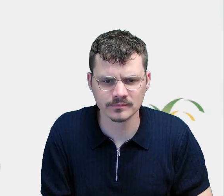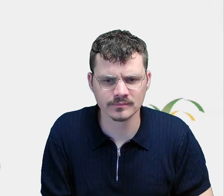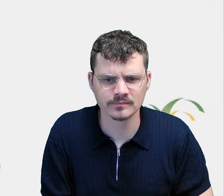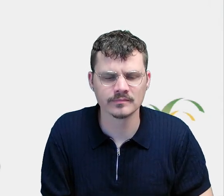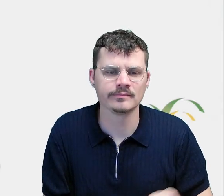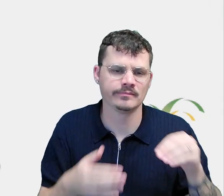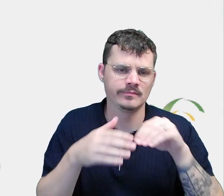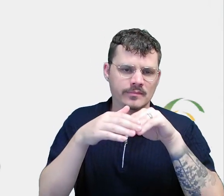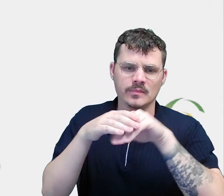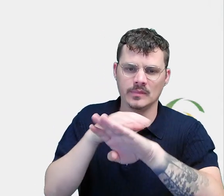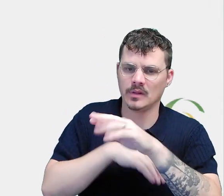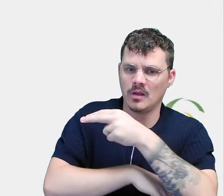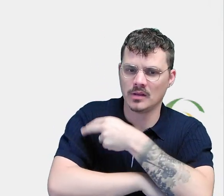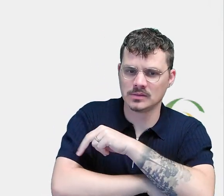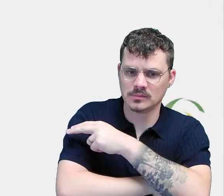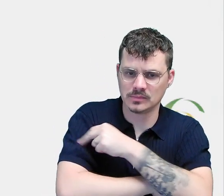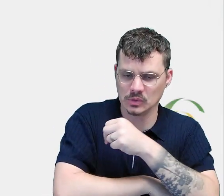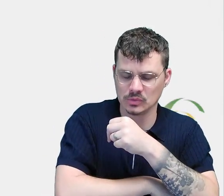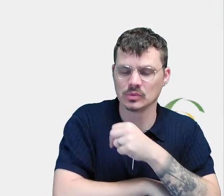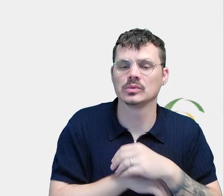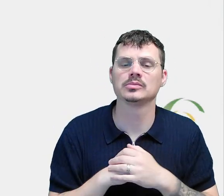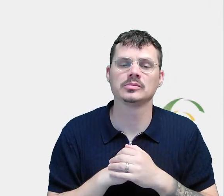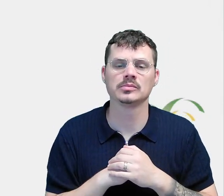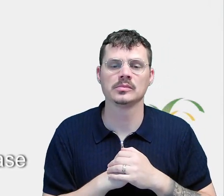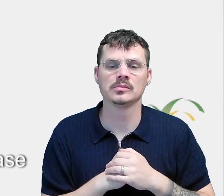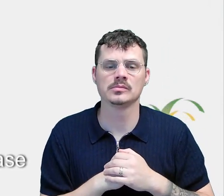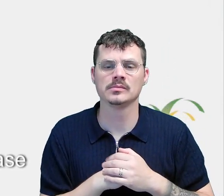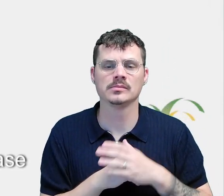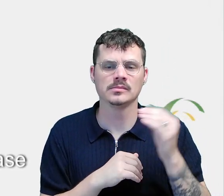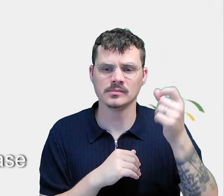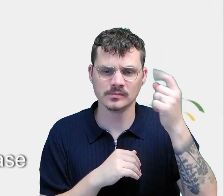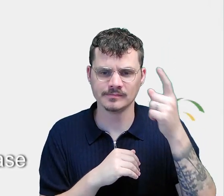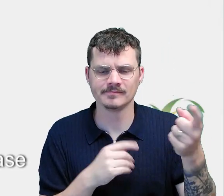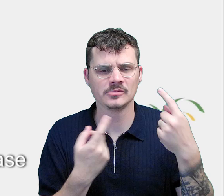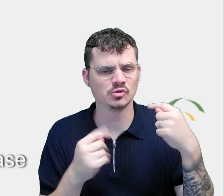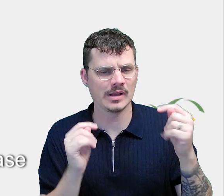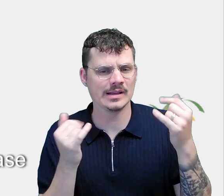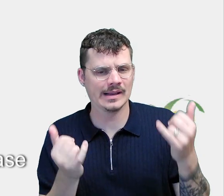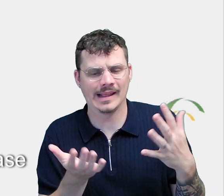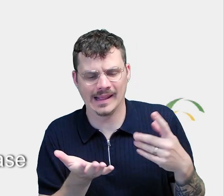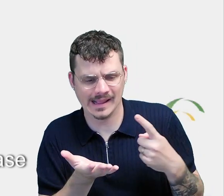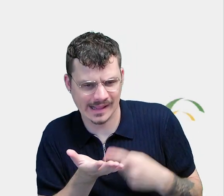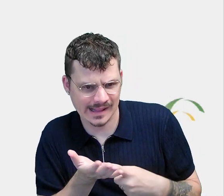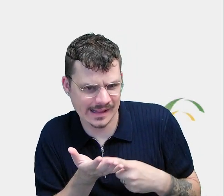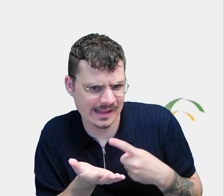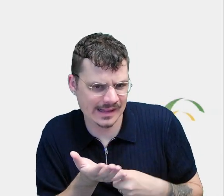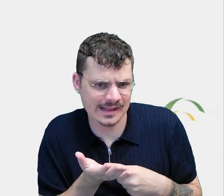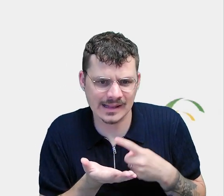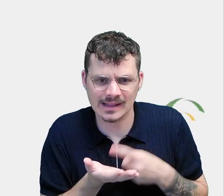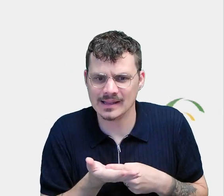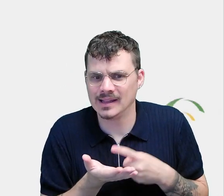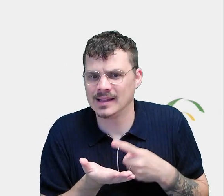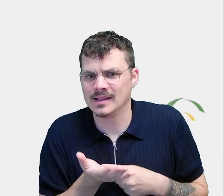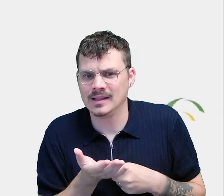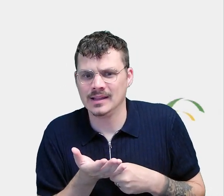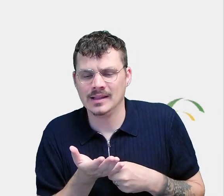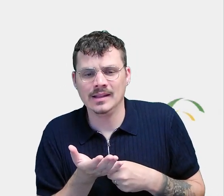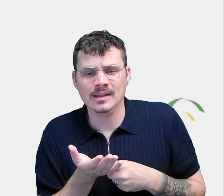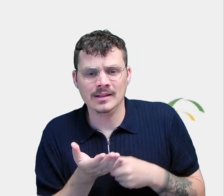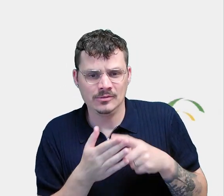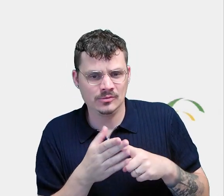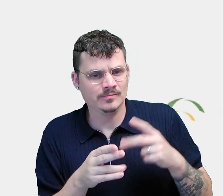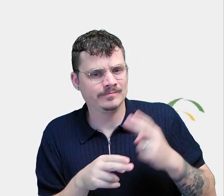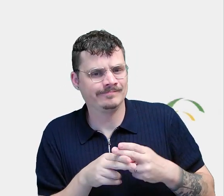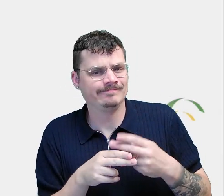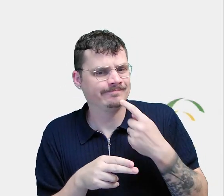was admitted to the hospital, and just as they were trying to make a case to